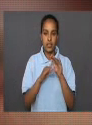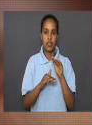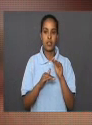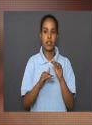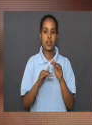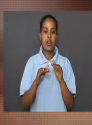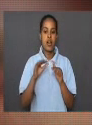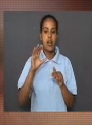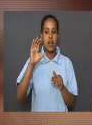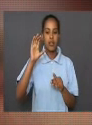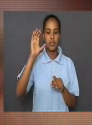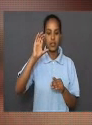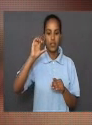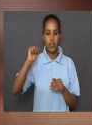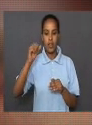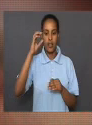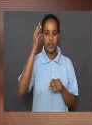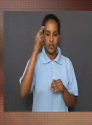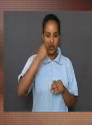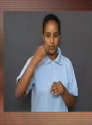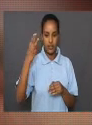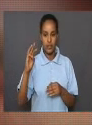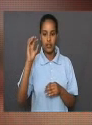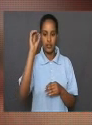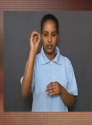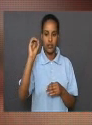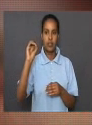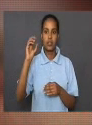of camphor is